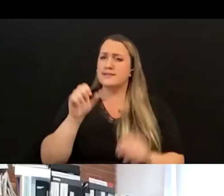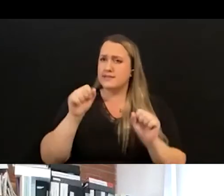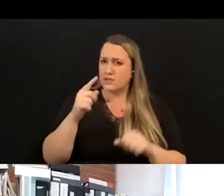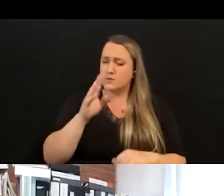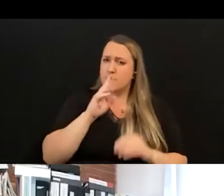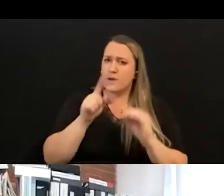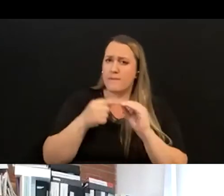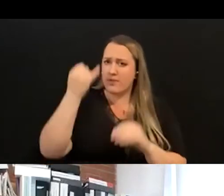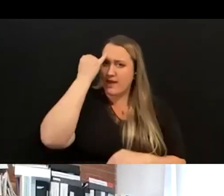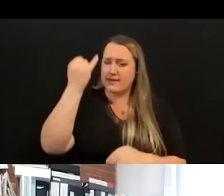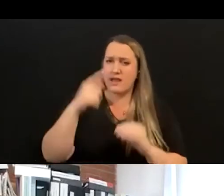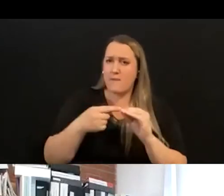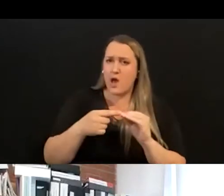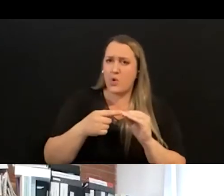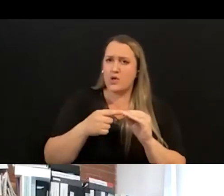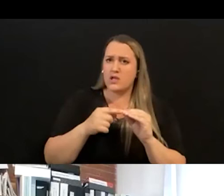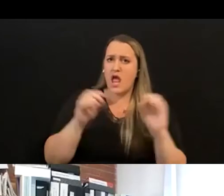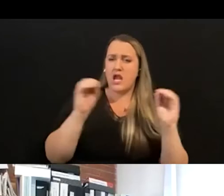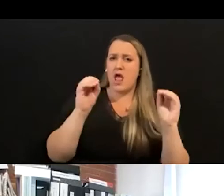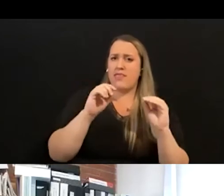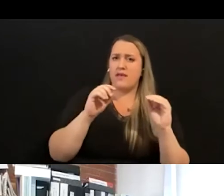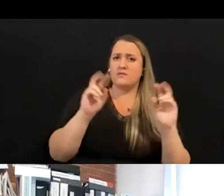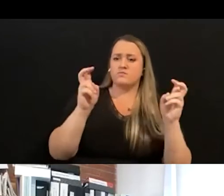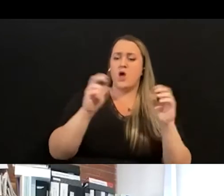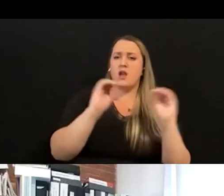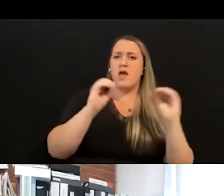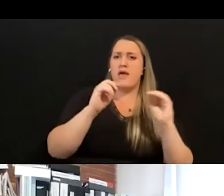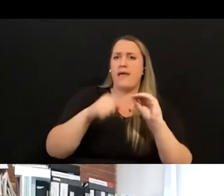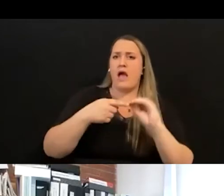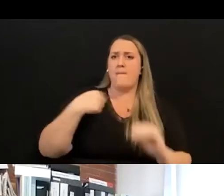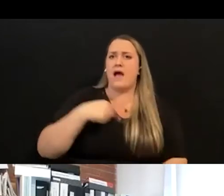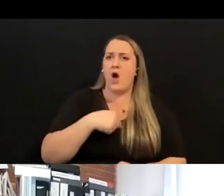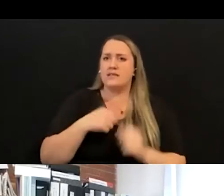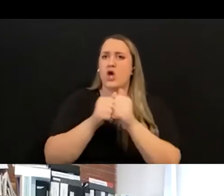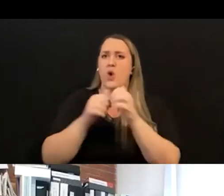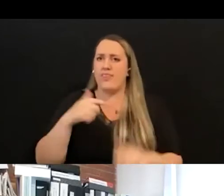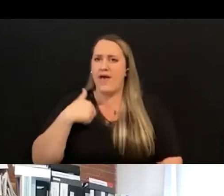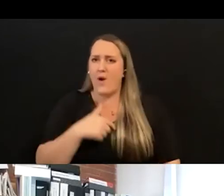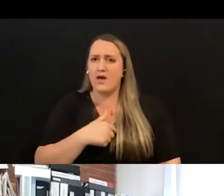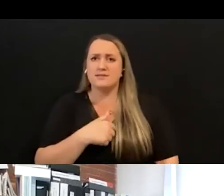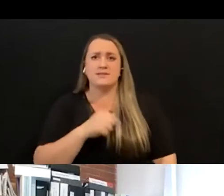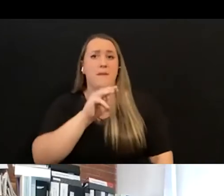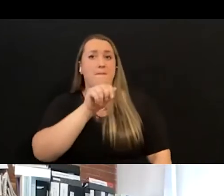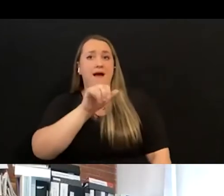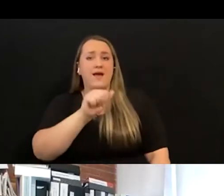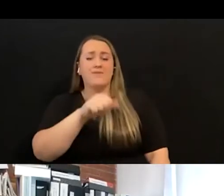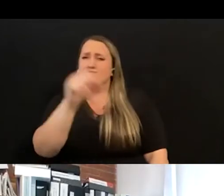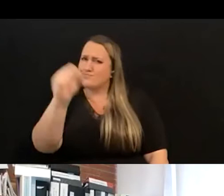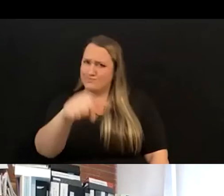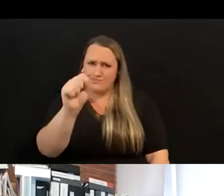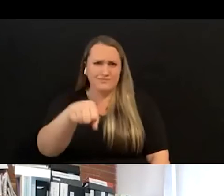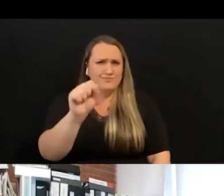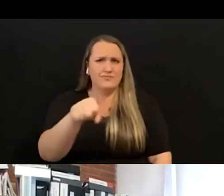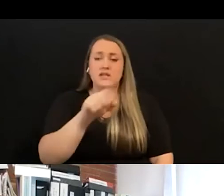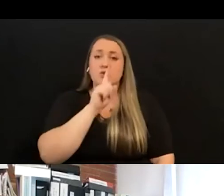of nothing about us without us? Most certainly. It's a very